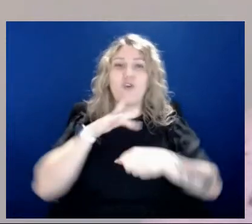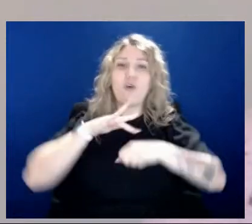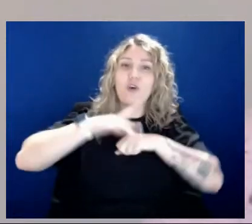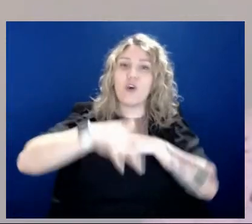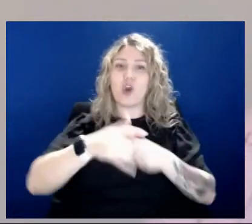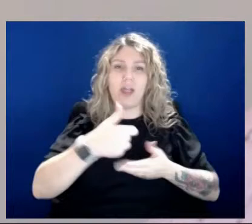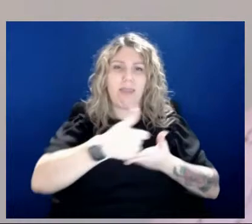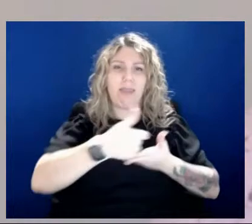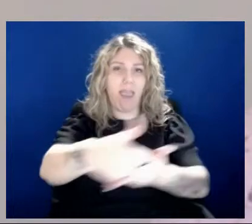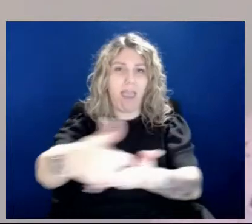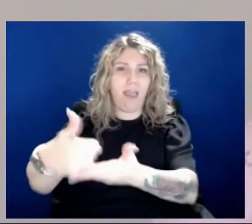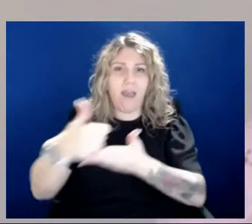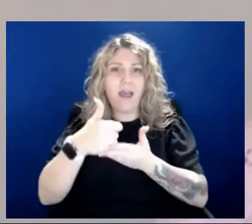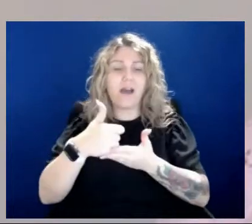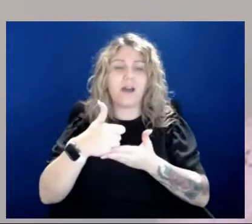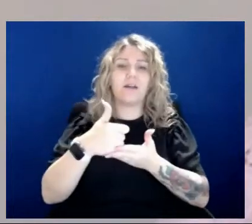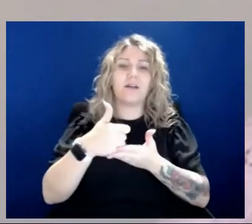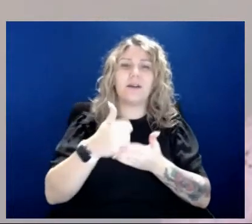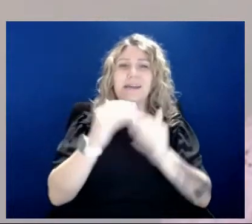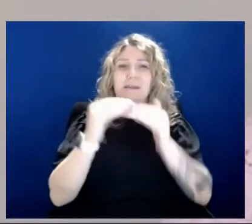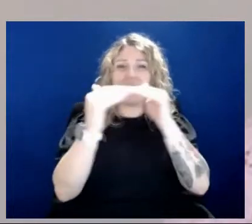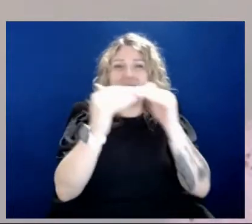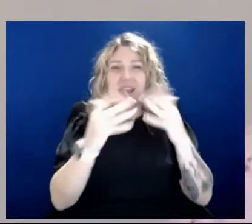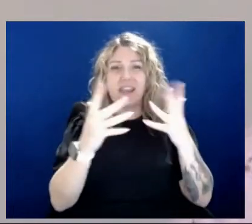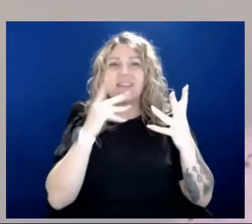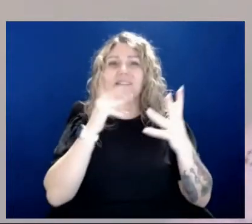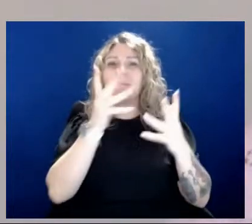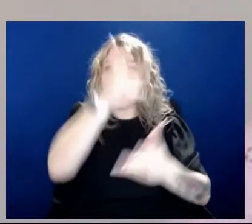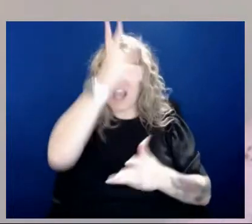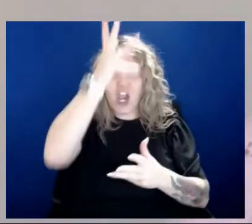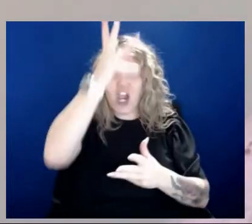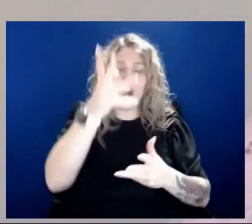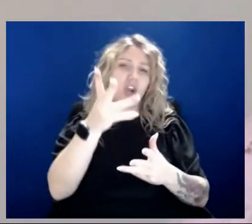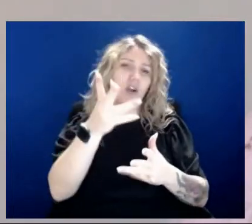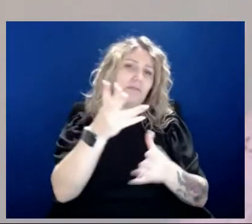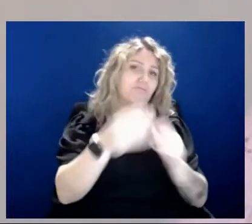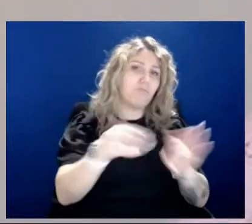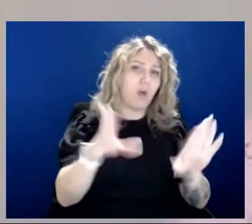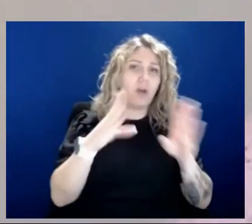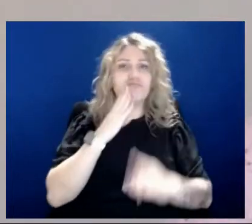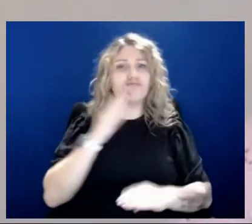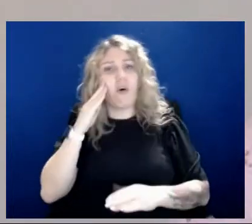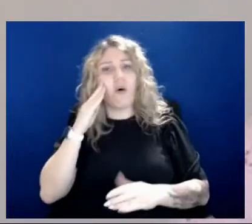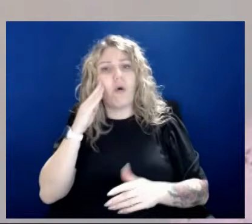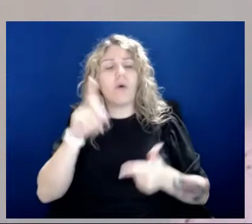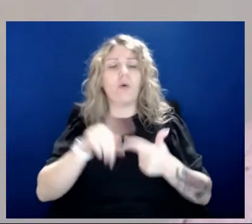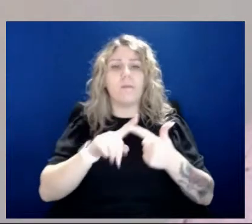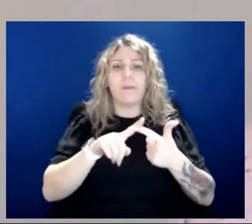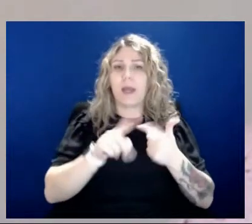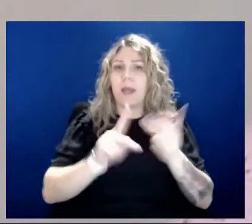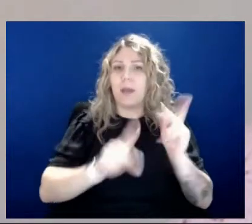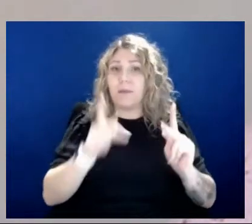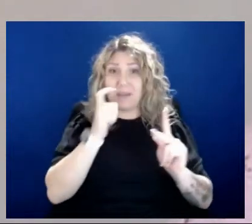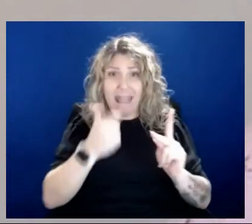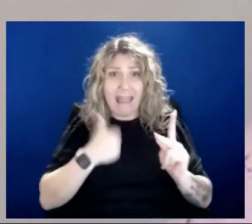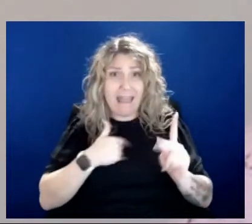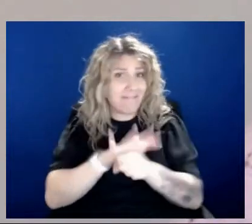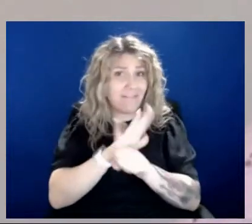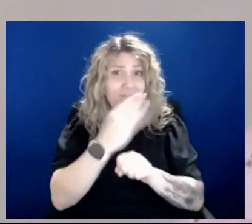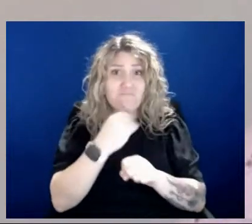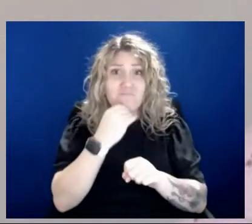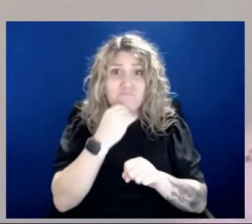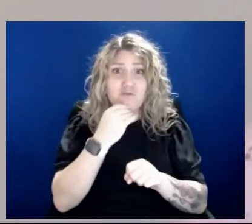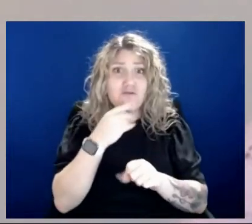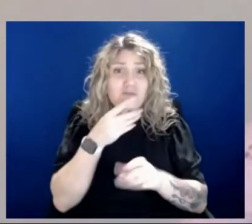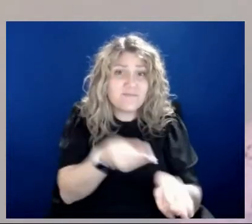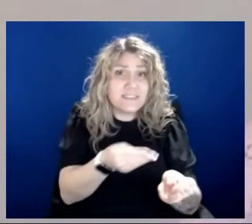helping parents who had lost their home. They were helping people who didn't have food on the table during the